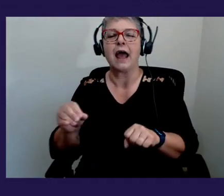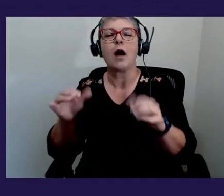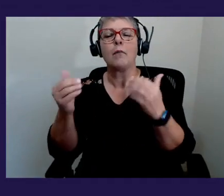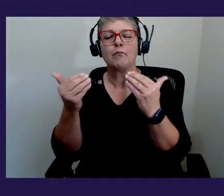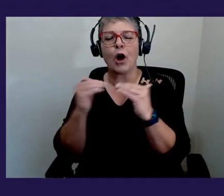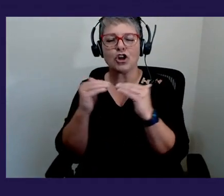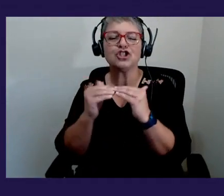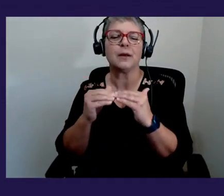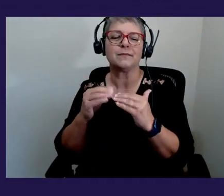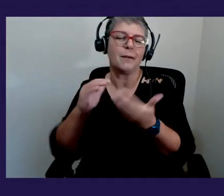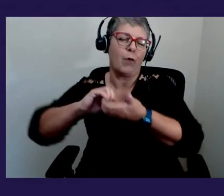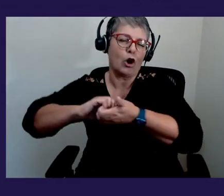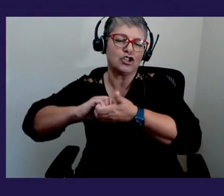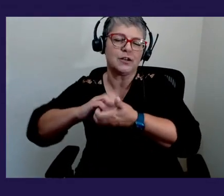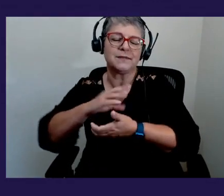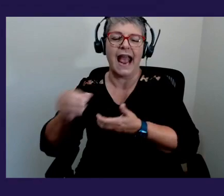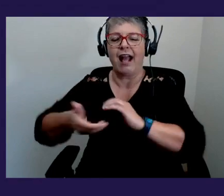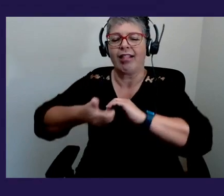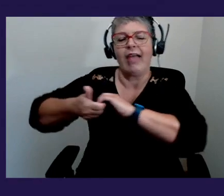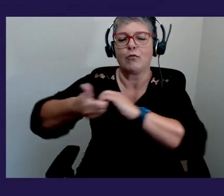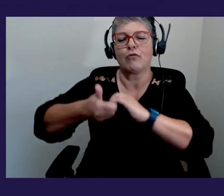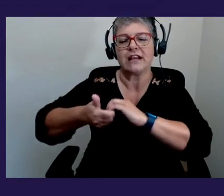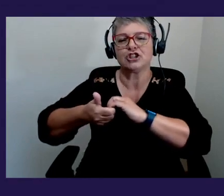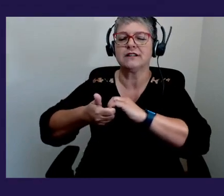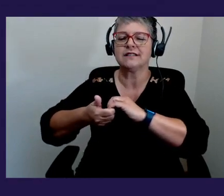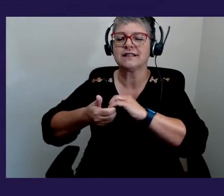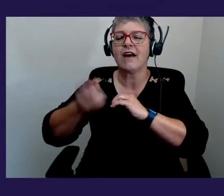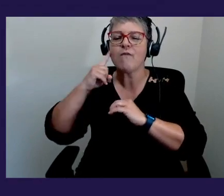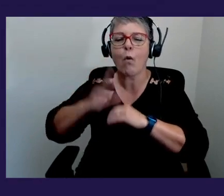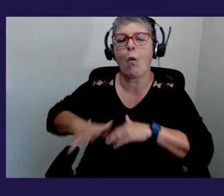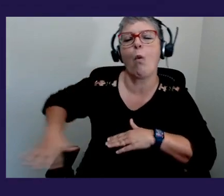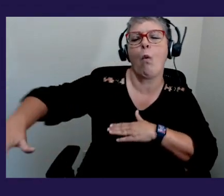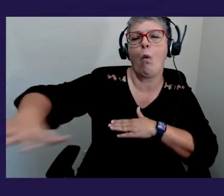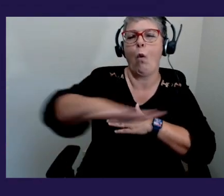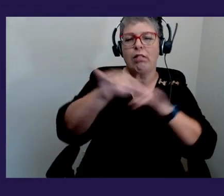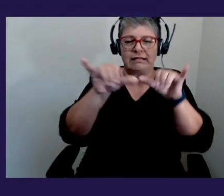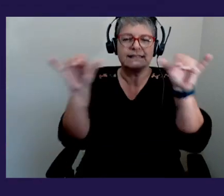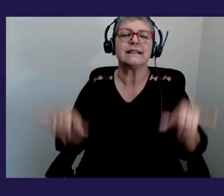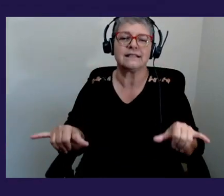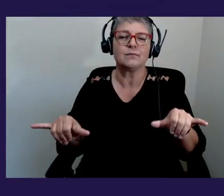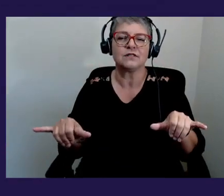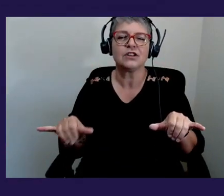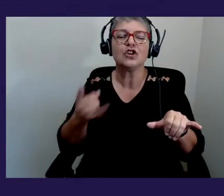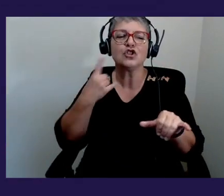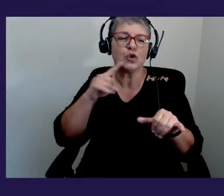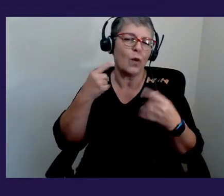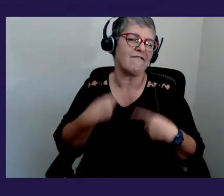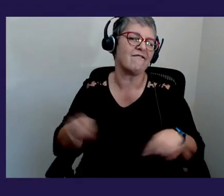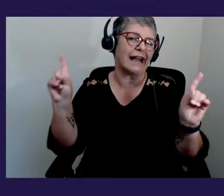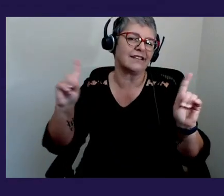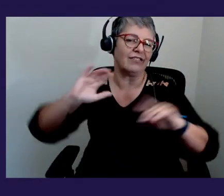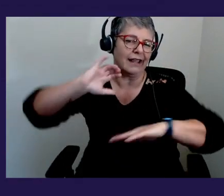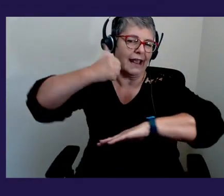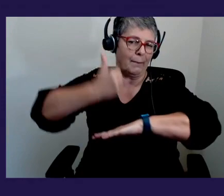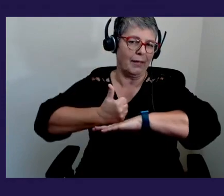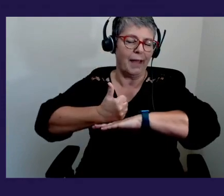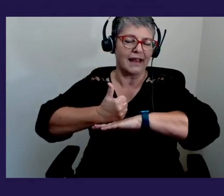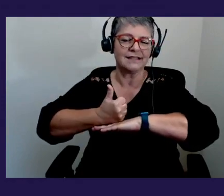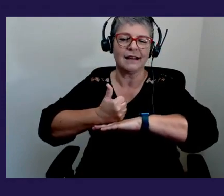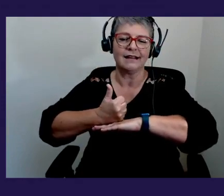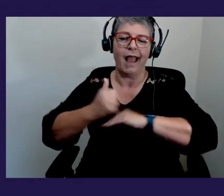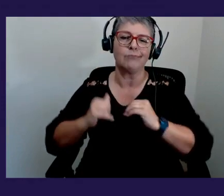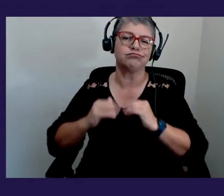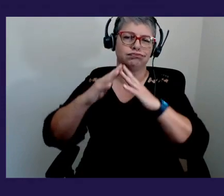levels of the systems needed to effectively implement these interventions. So